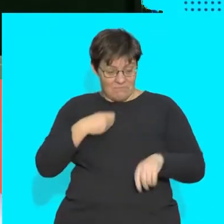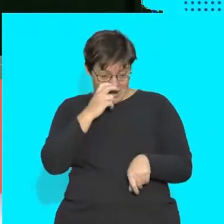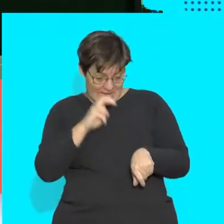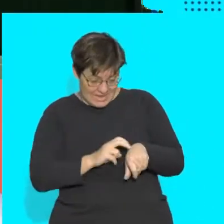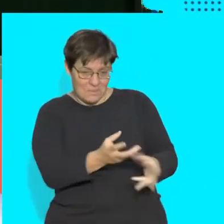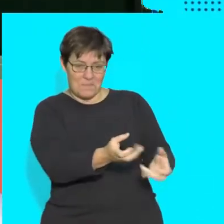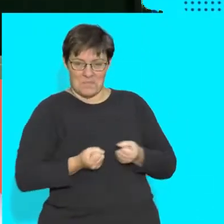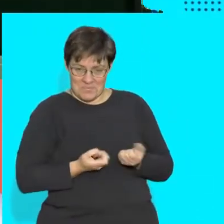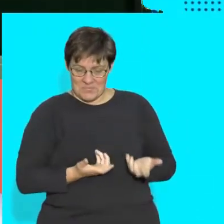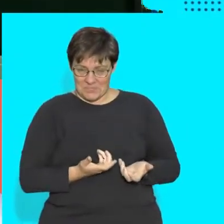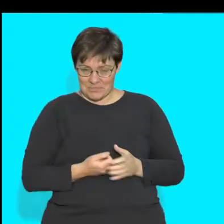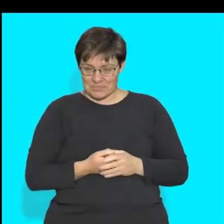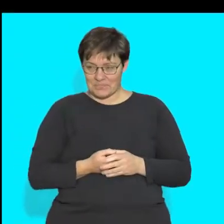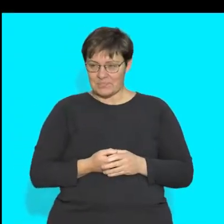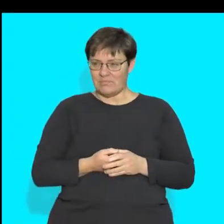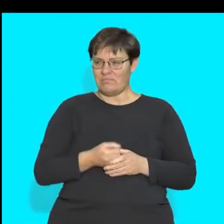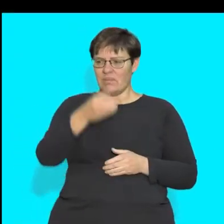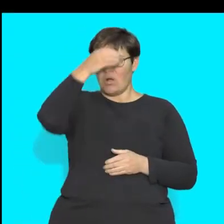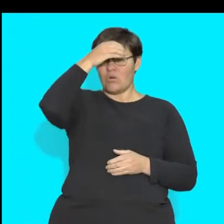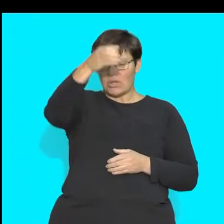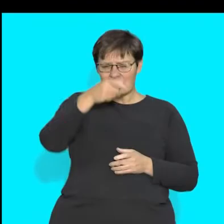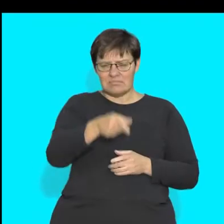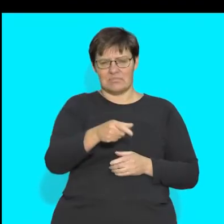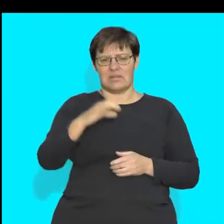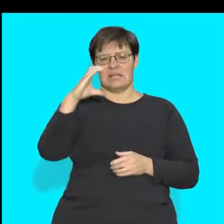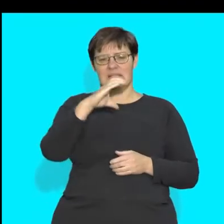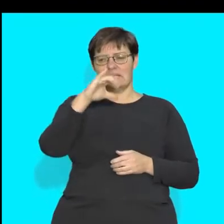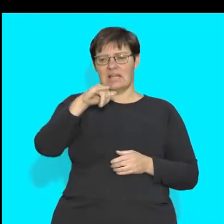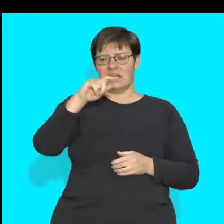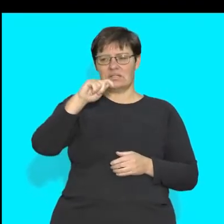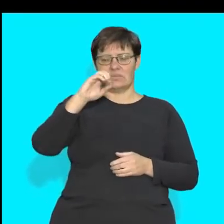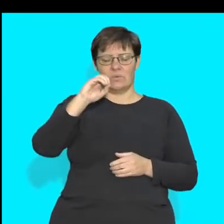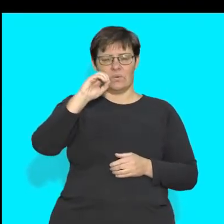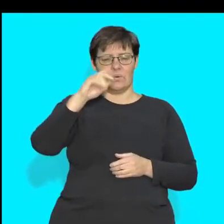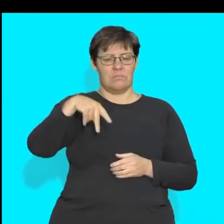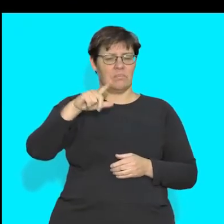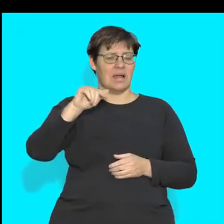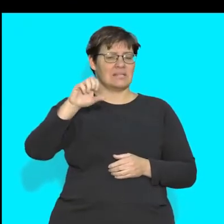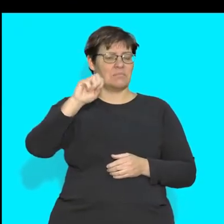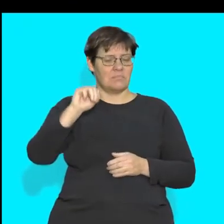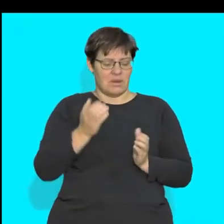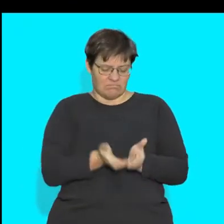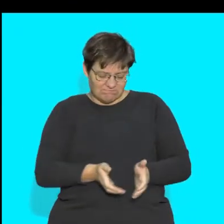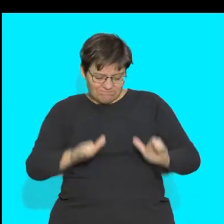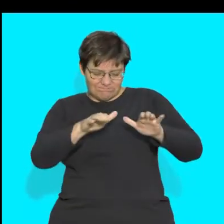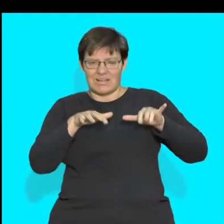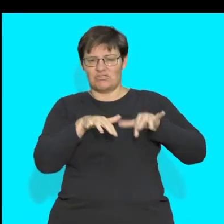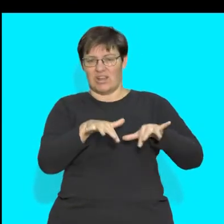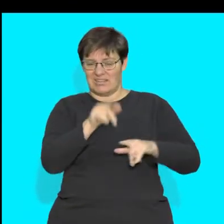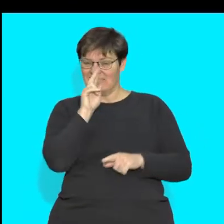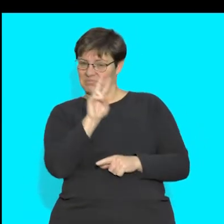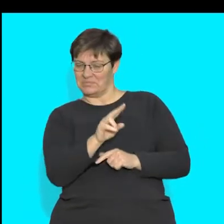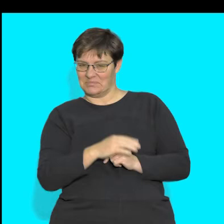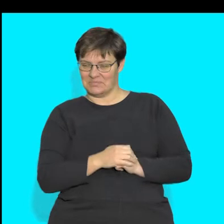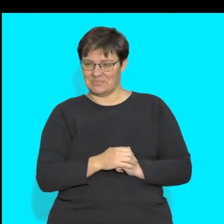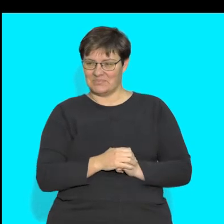it. Okay, so the concept of the cytoplasm, all right, is this bowl of jelly. And as I said to you,